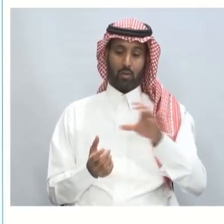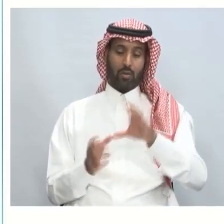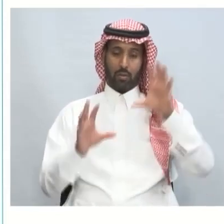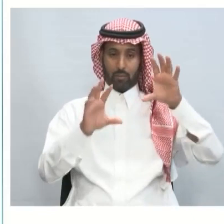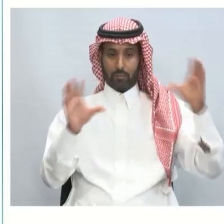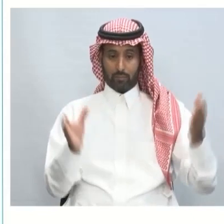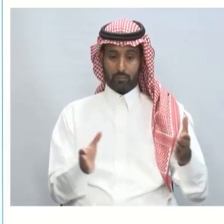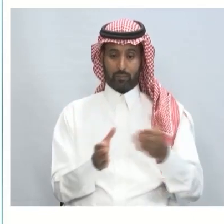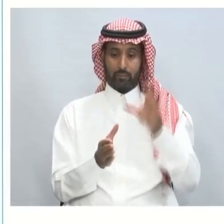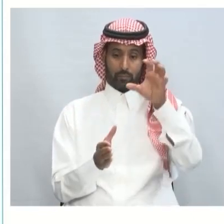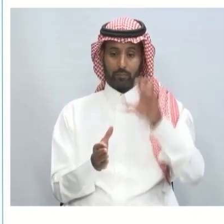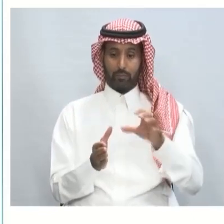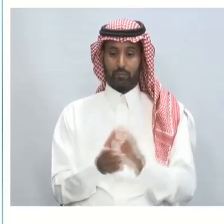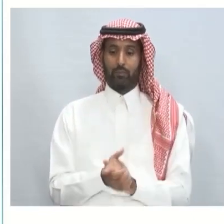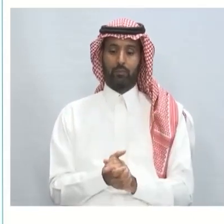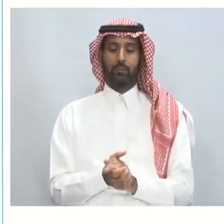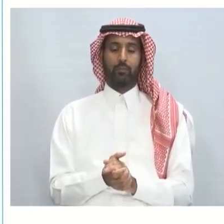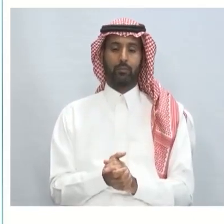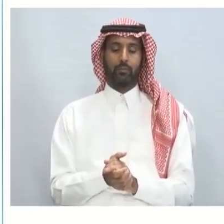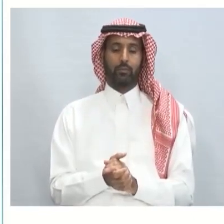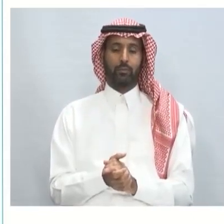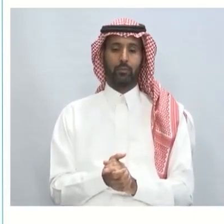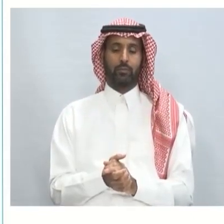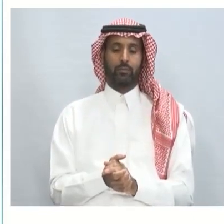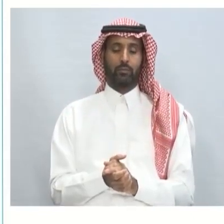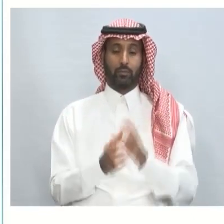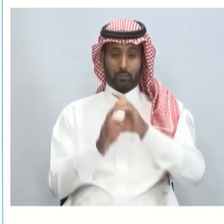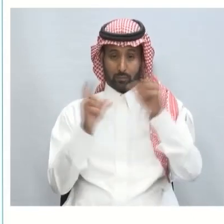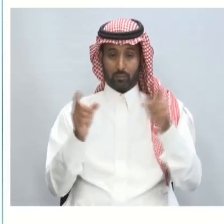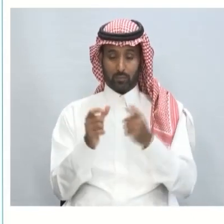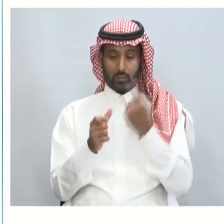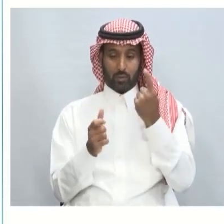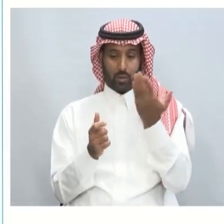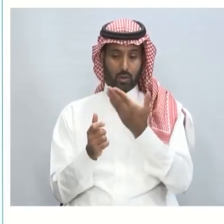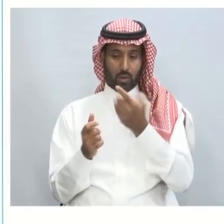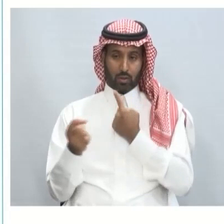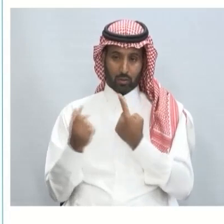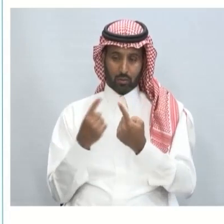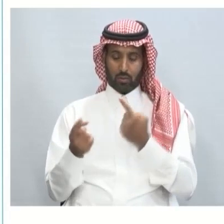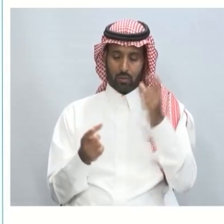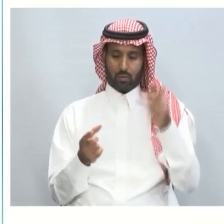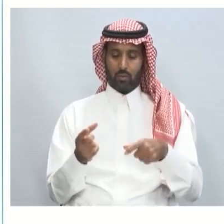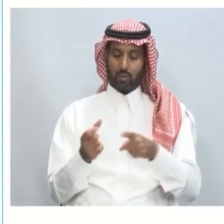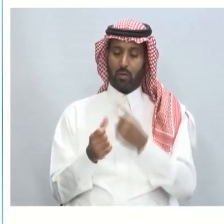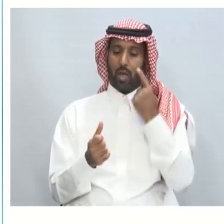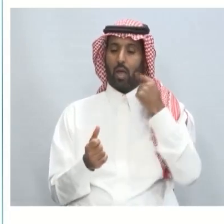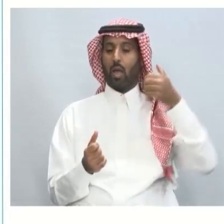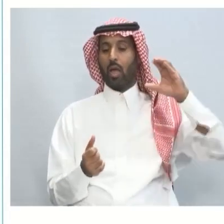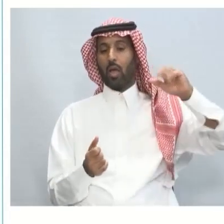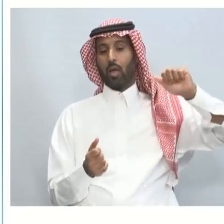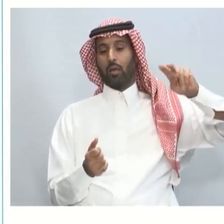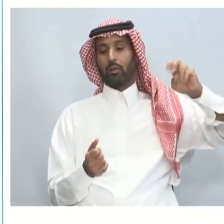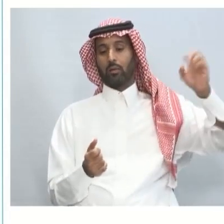word, from the words in this box. So let's read the conversation together here, Mr. Cannon.